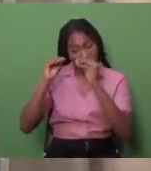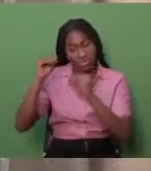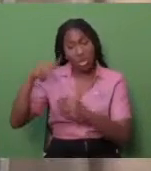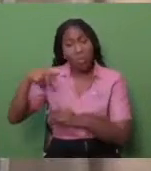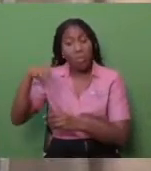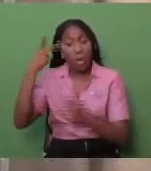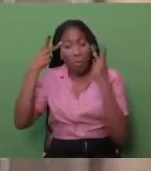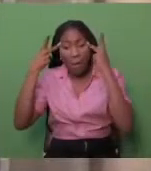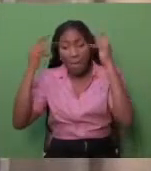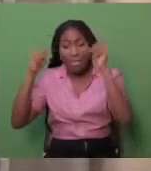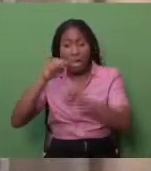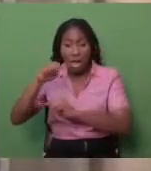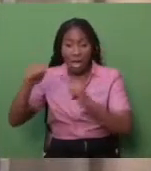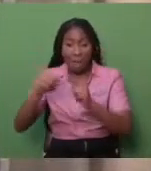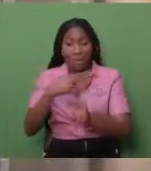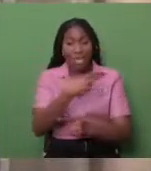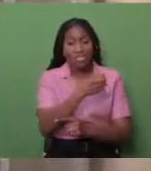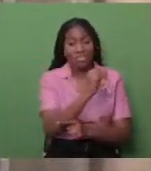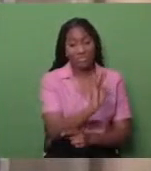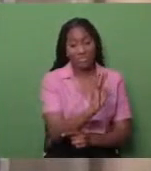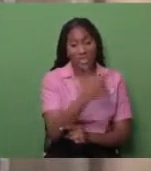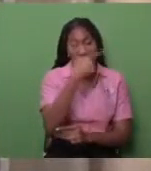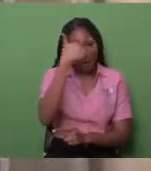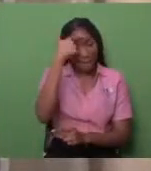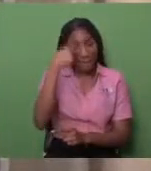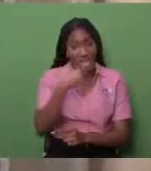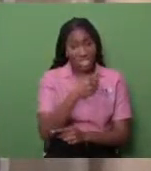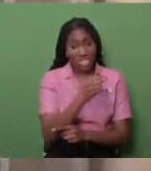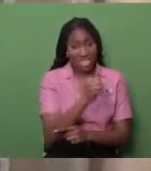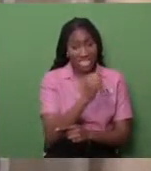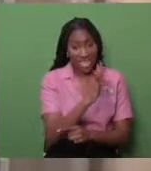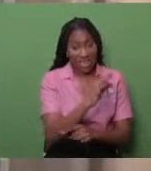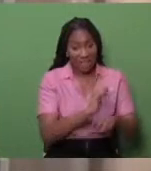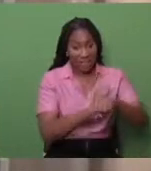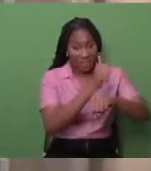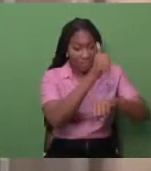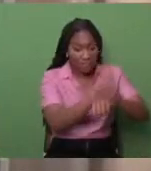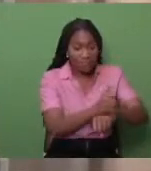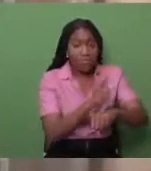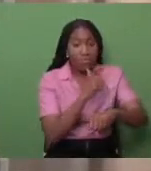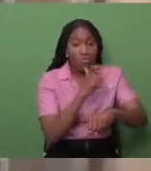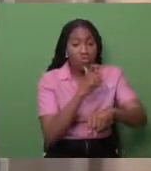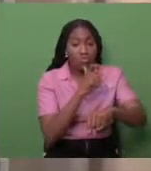works. The HSF was conceived and created under the Pandey government.